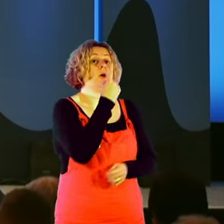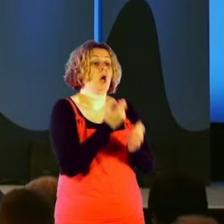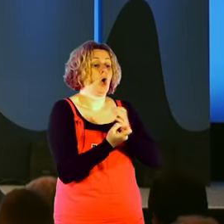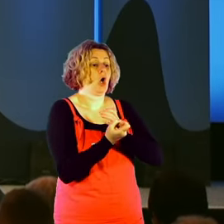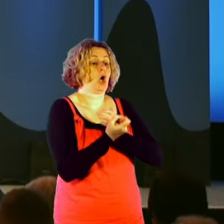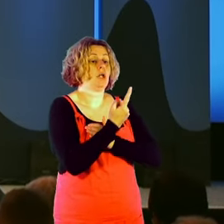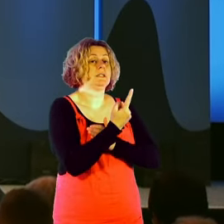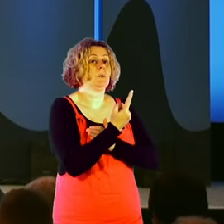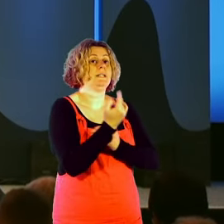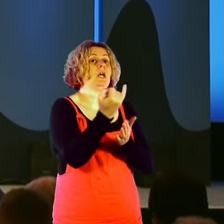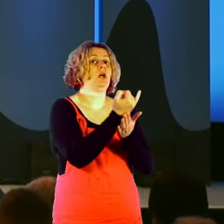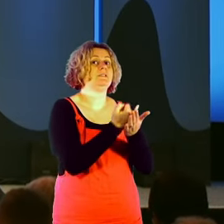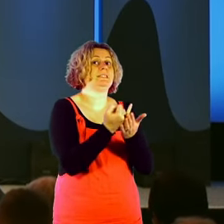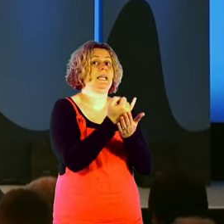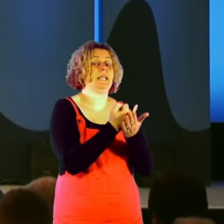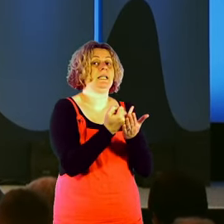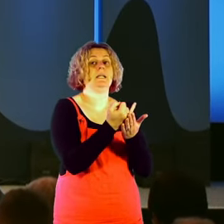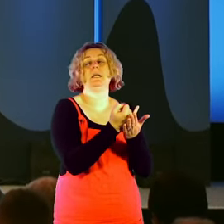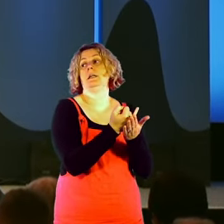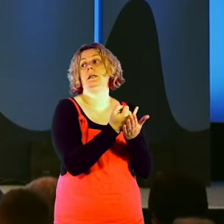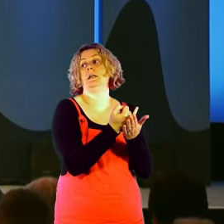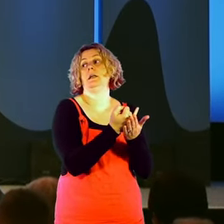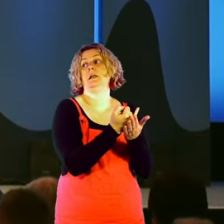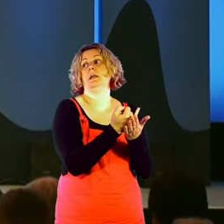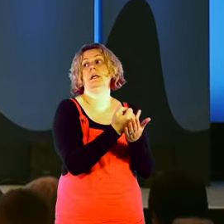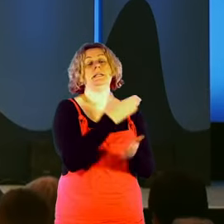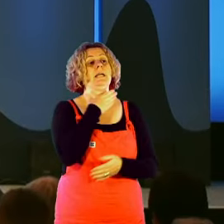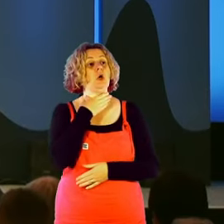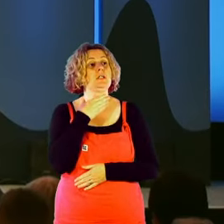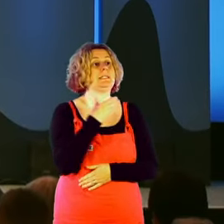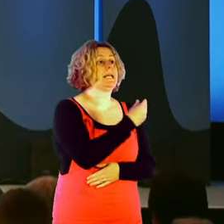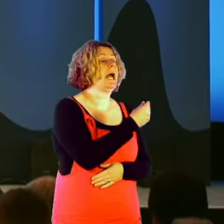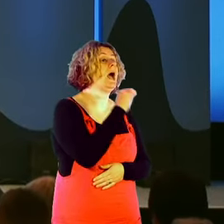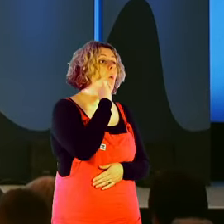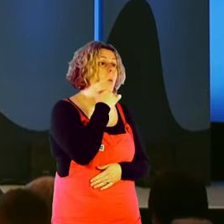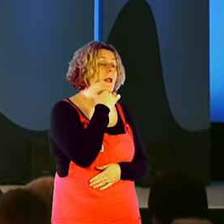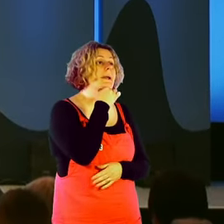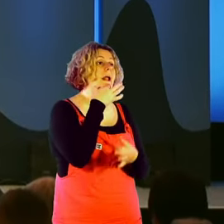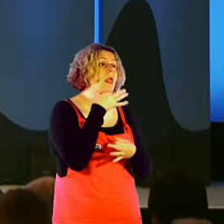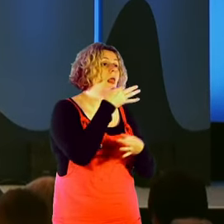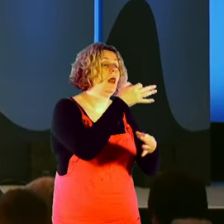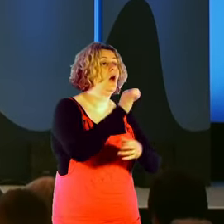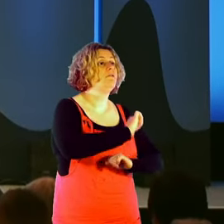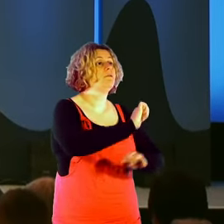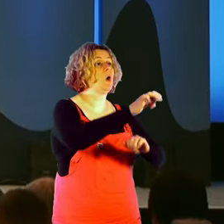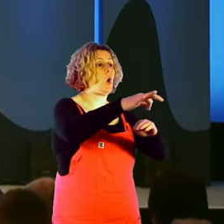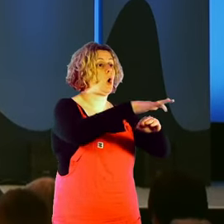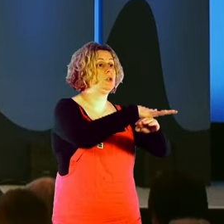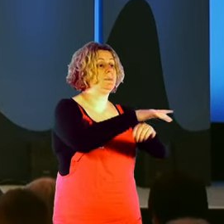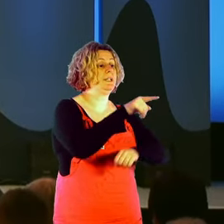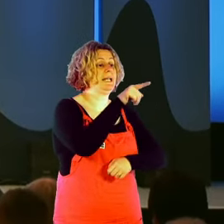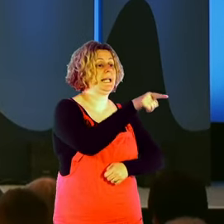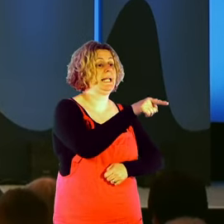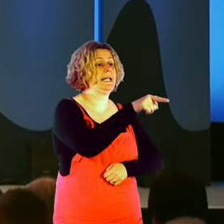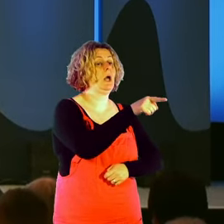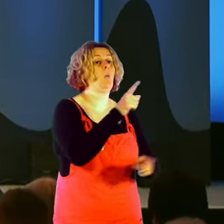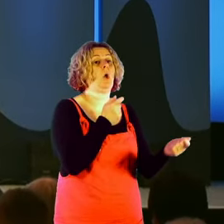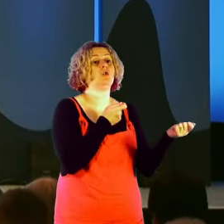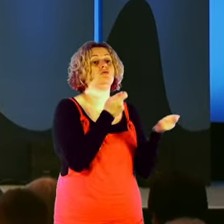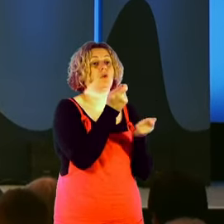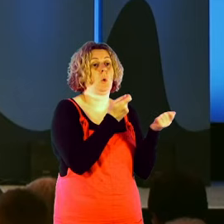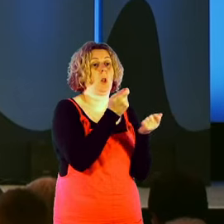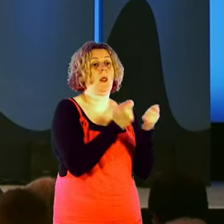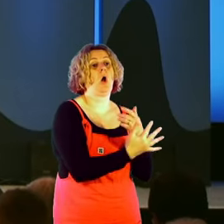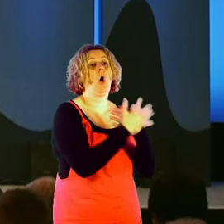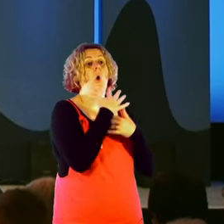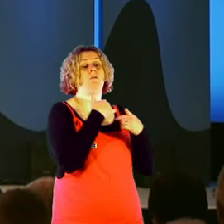the outworking of Genesis 3:16, your desire will be for your husband and he will rule over you. And women have been ruled over, not just